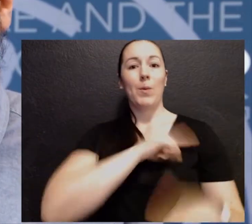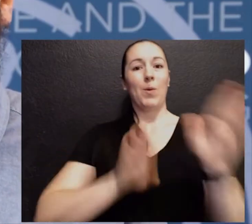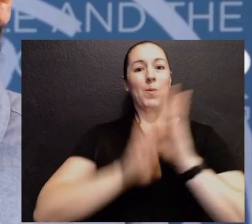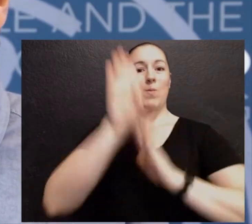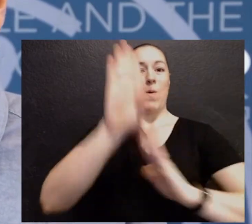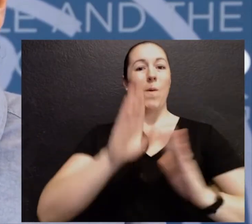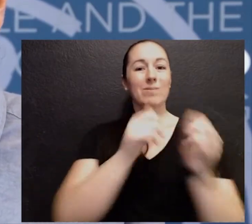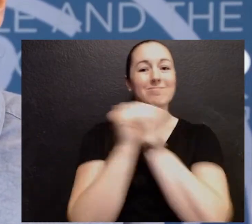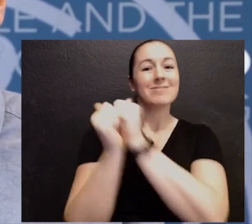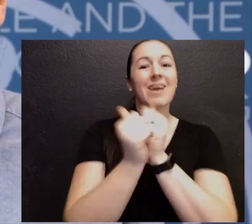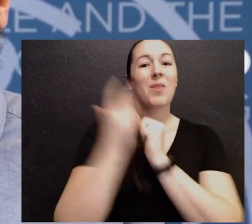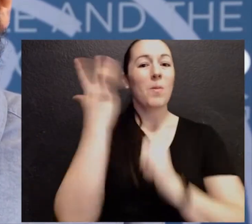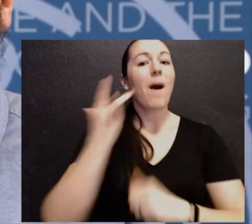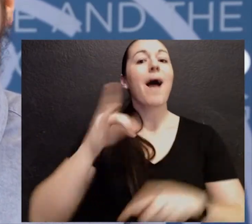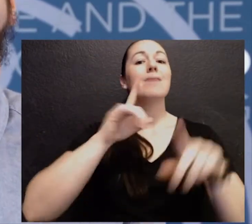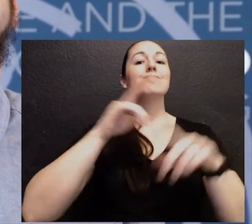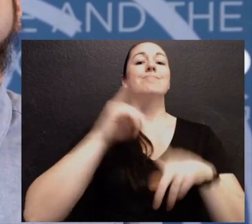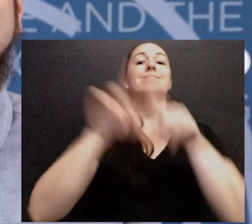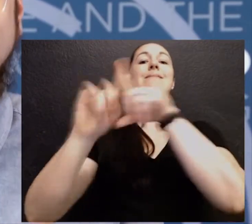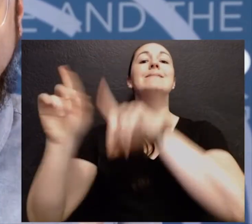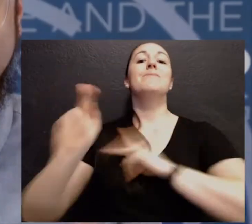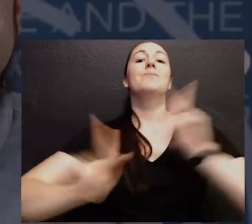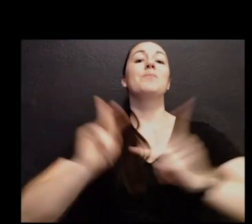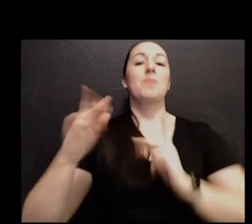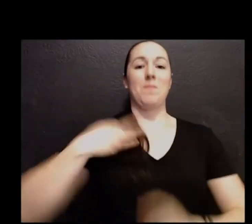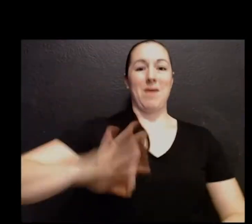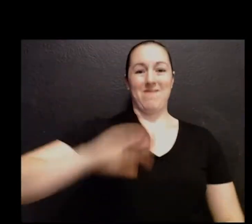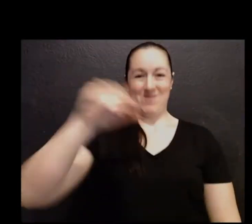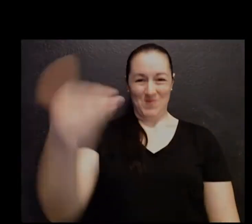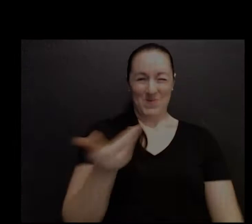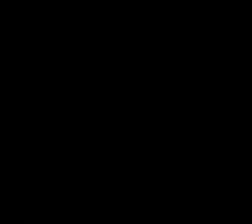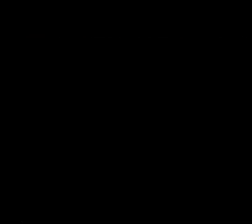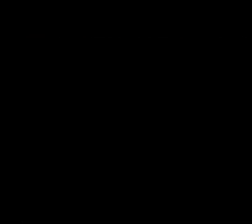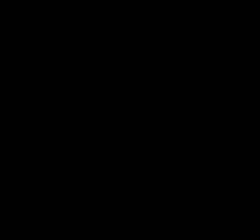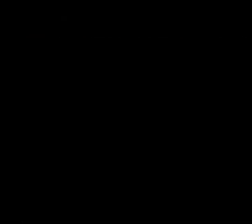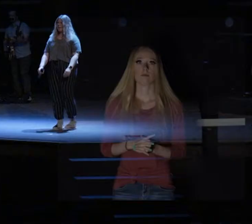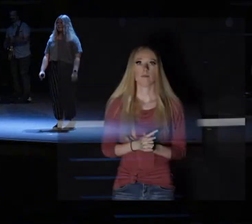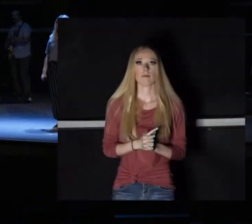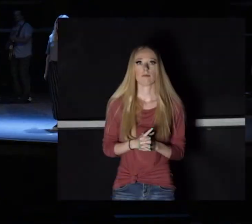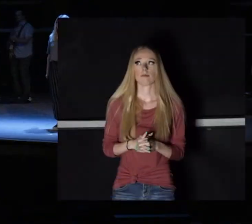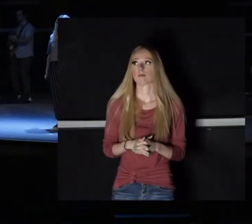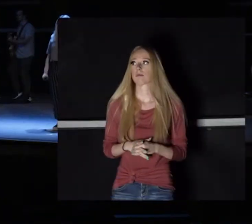Jesus for the sake of others. Welcome to church.